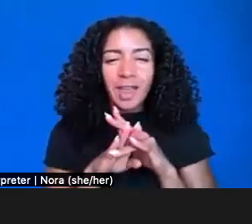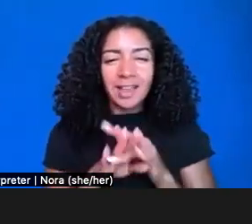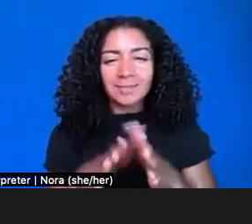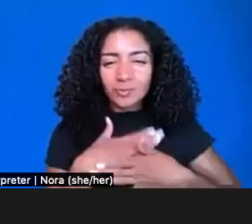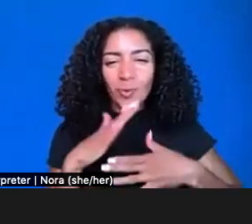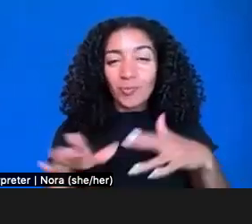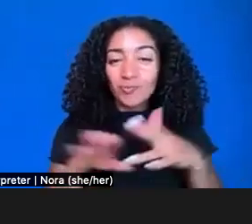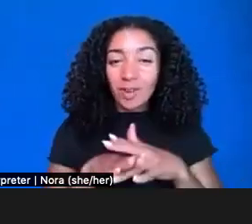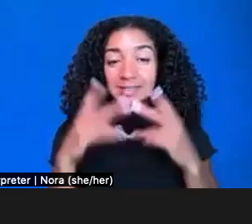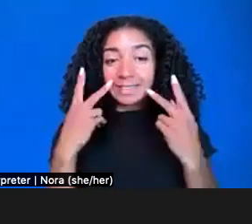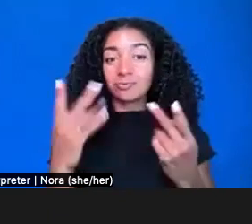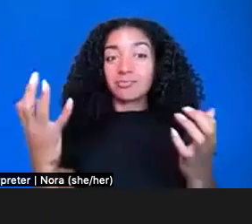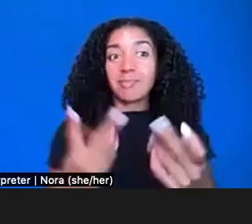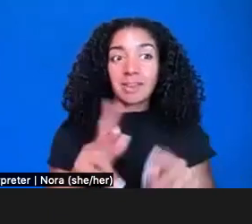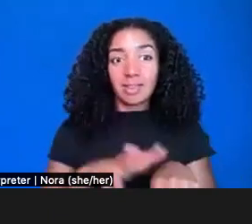okay?